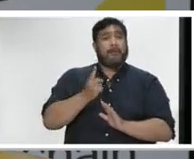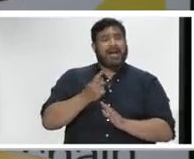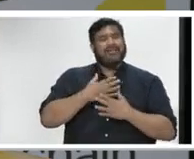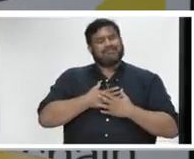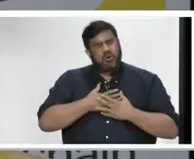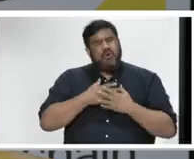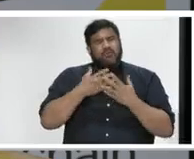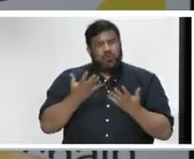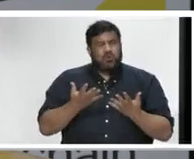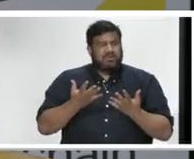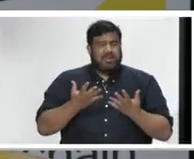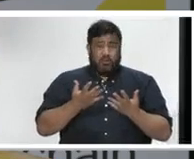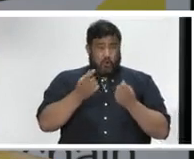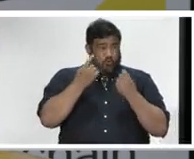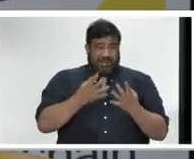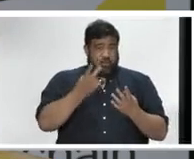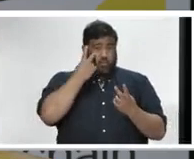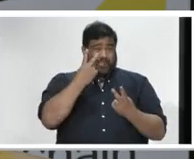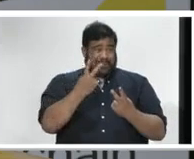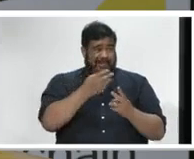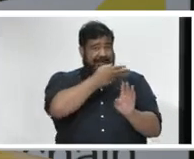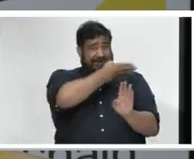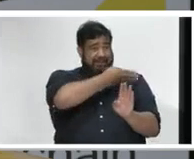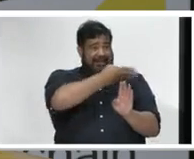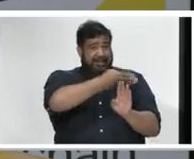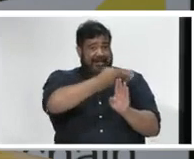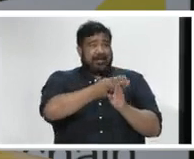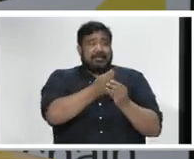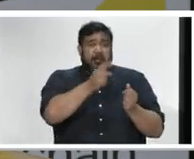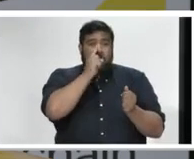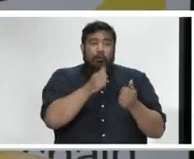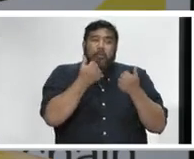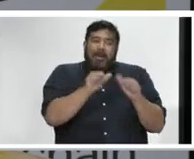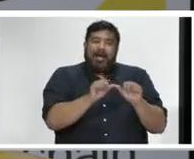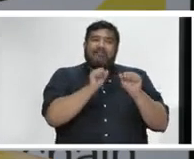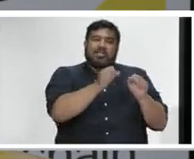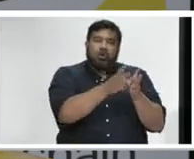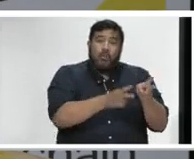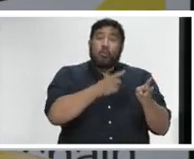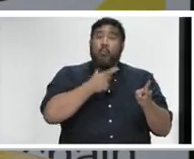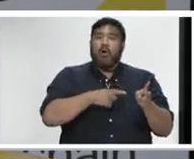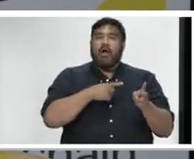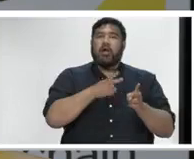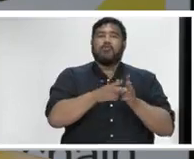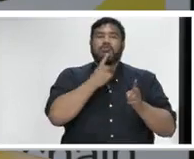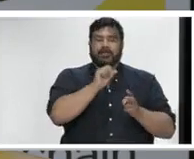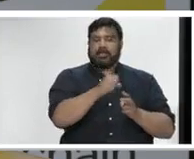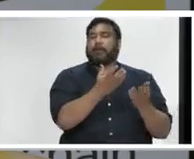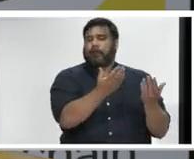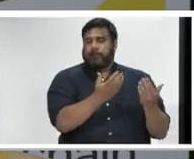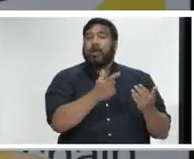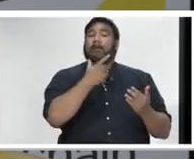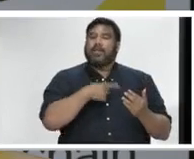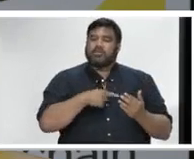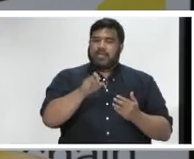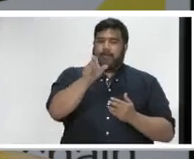compassionate. There already exists an opportunity for people to visit loved ones who are dying under compassionate grounds. That is not the case